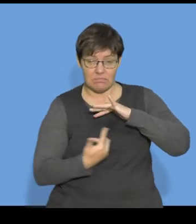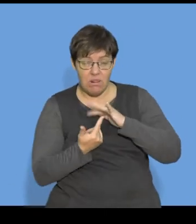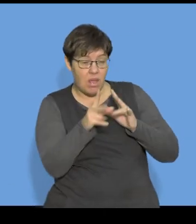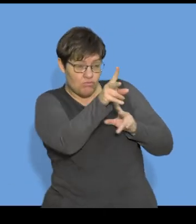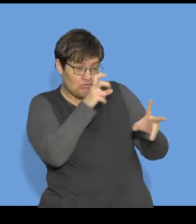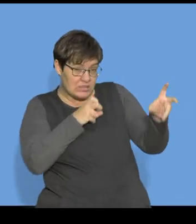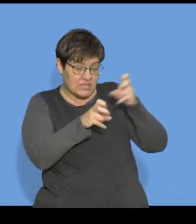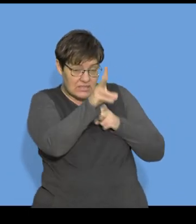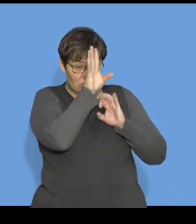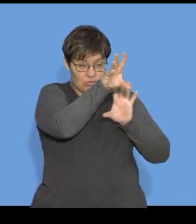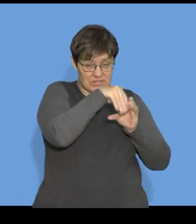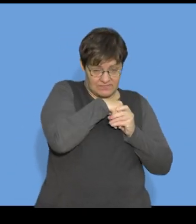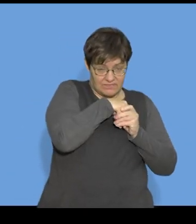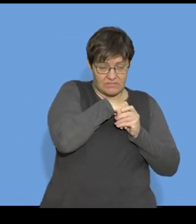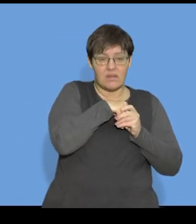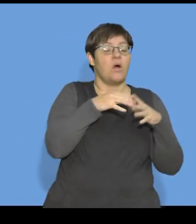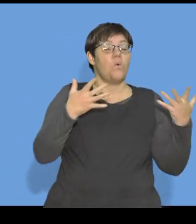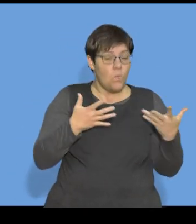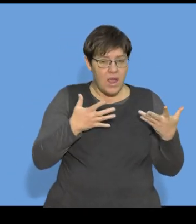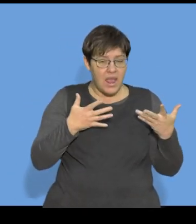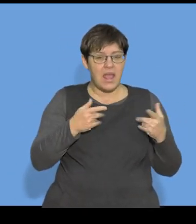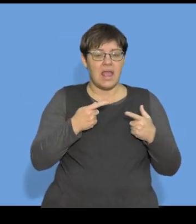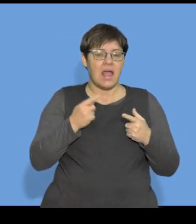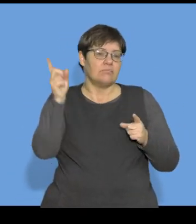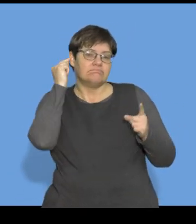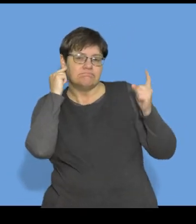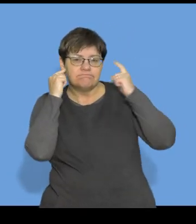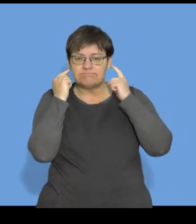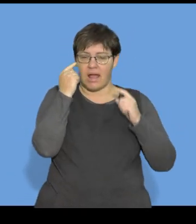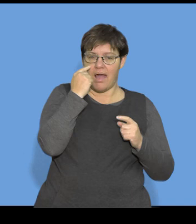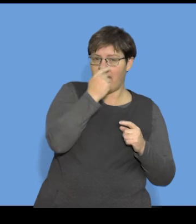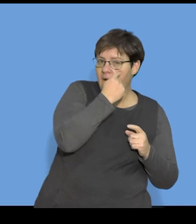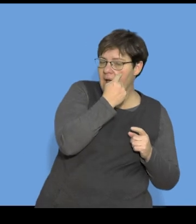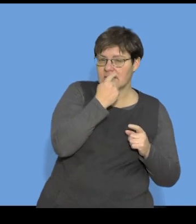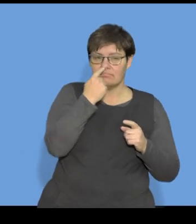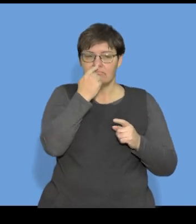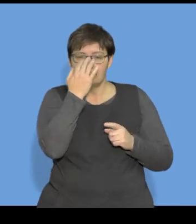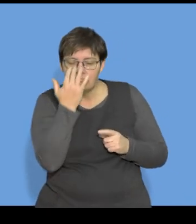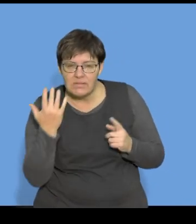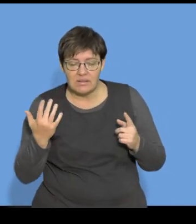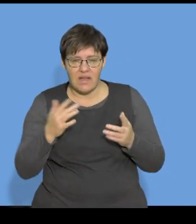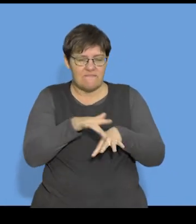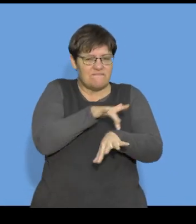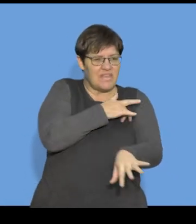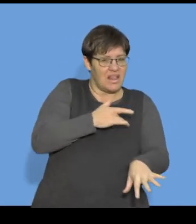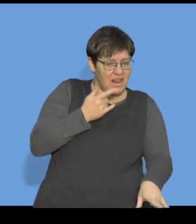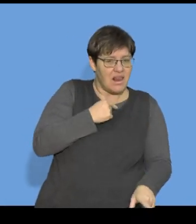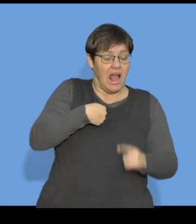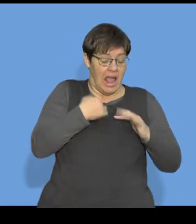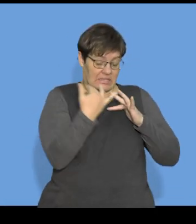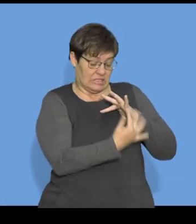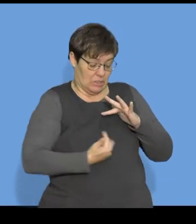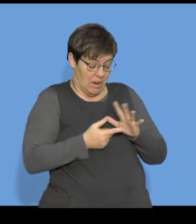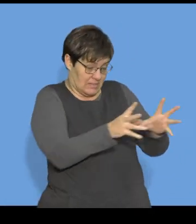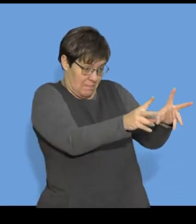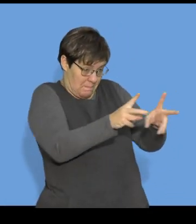they are located in the sense organs. So the nerves convert the